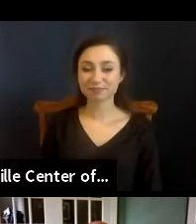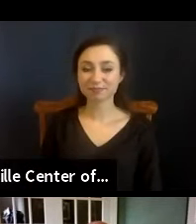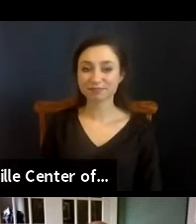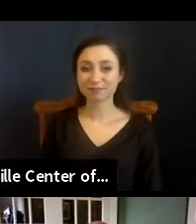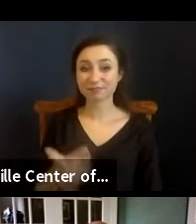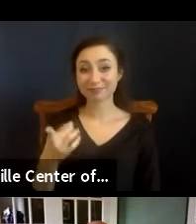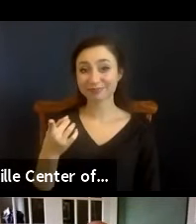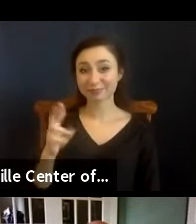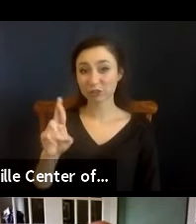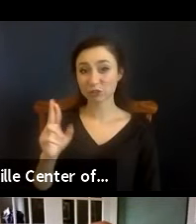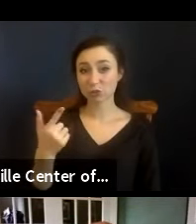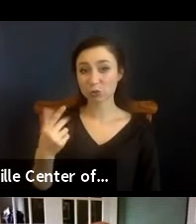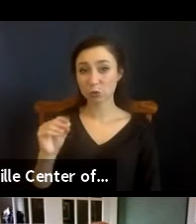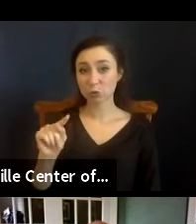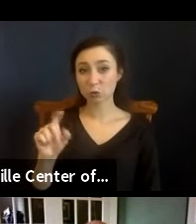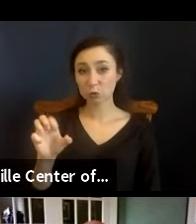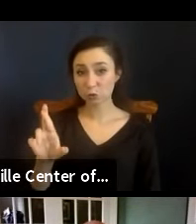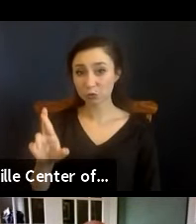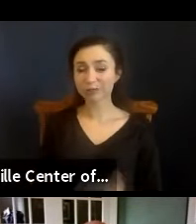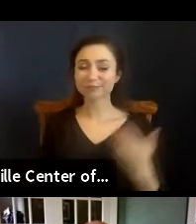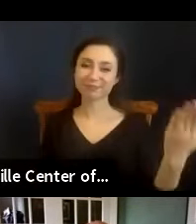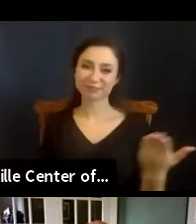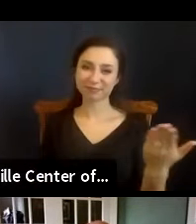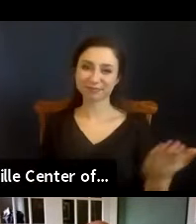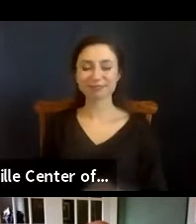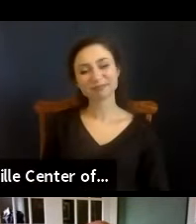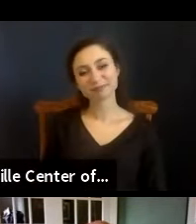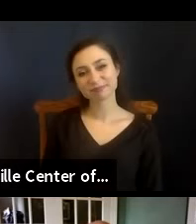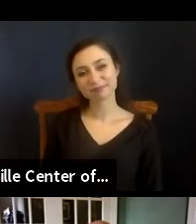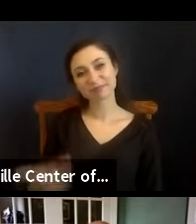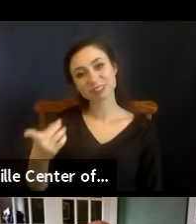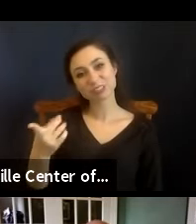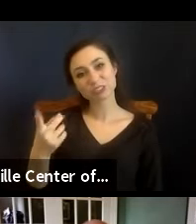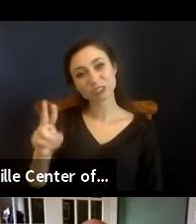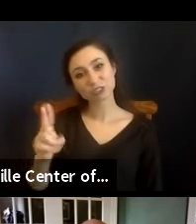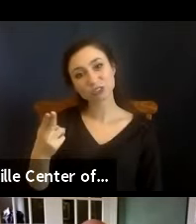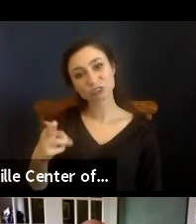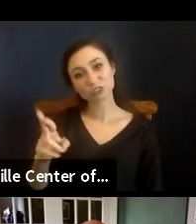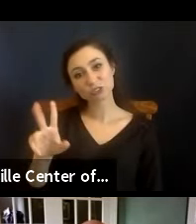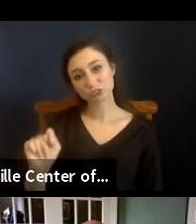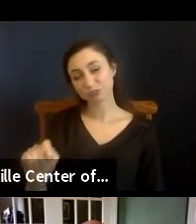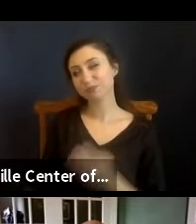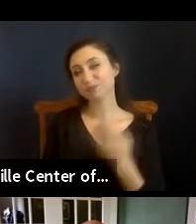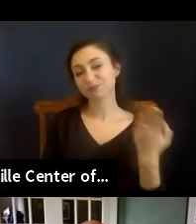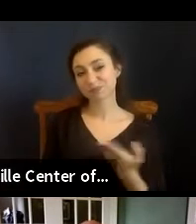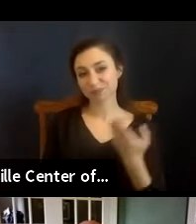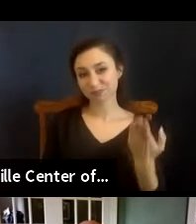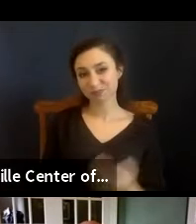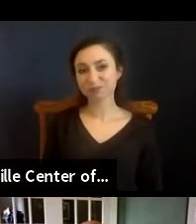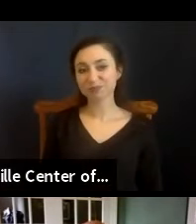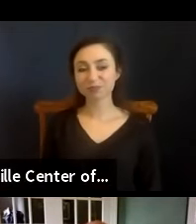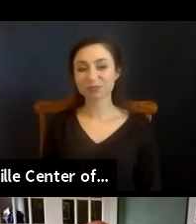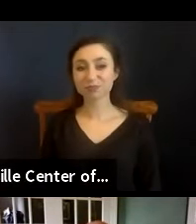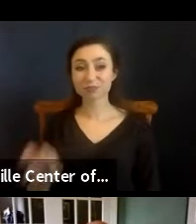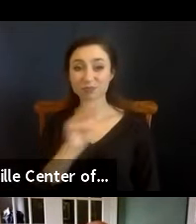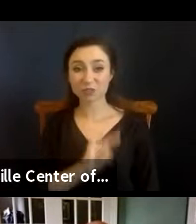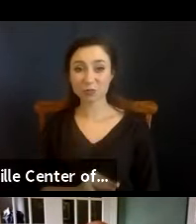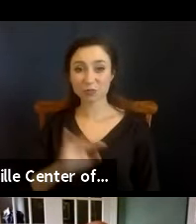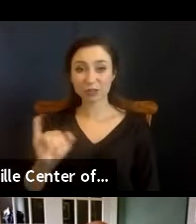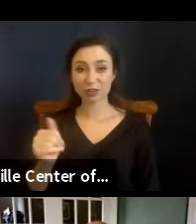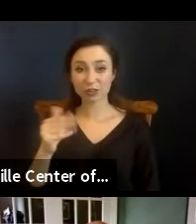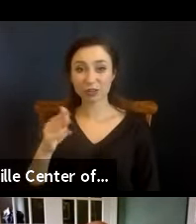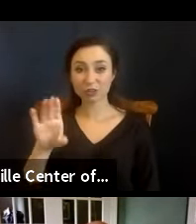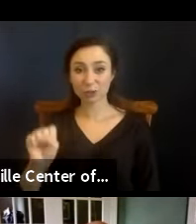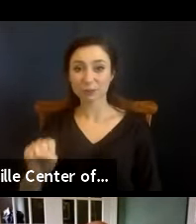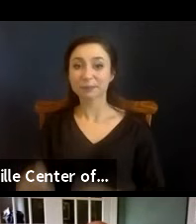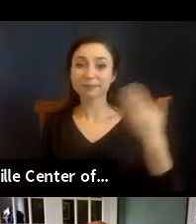Dr. Gocher. Here. Dr. Hurt. Here. Mayor Jacobs.